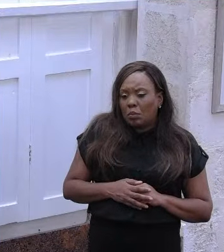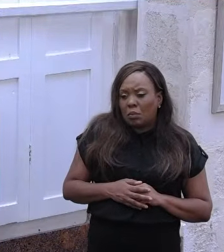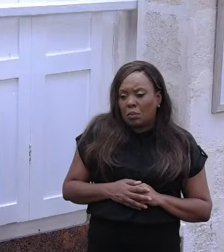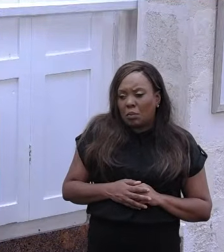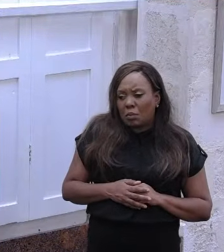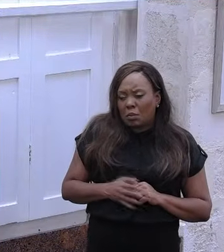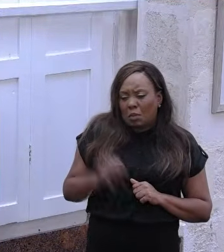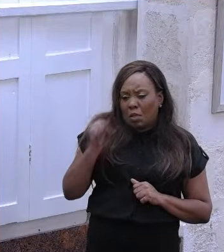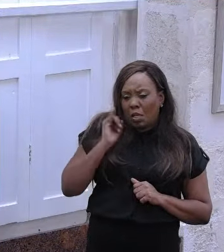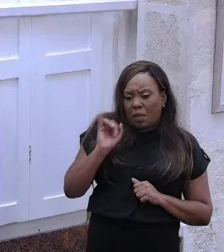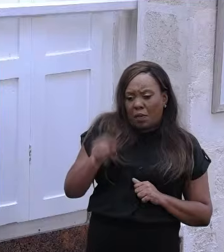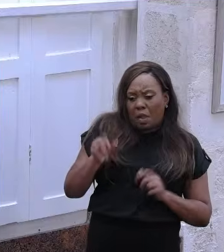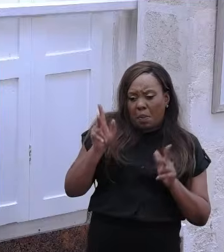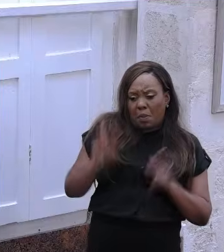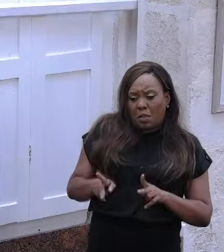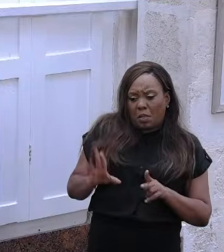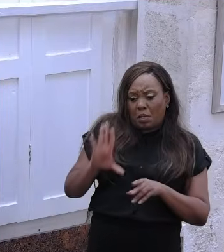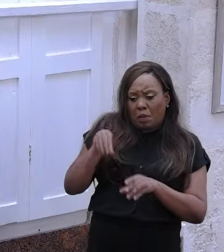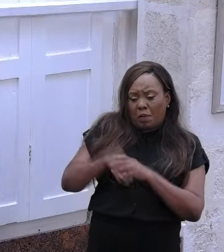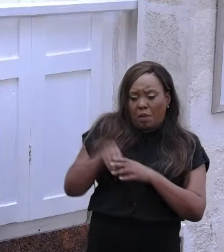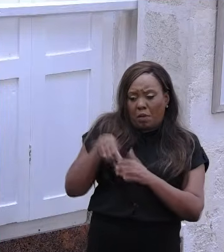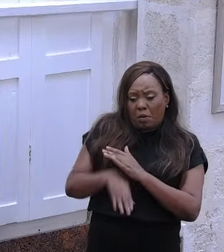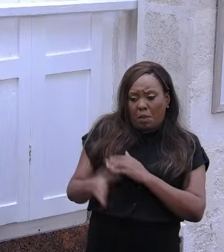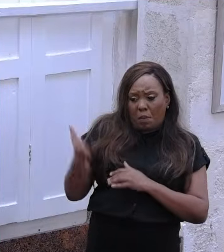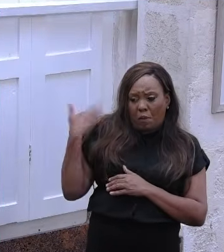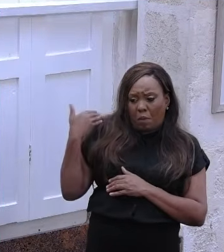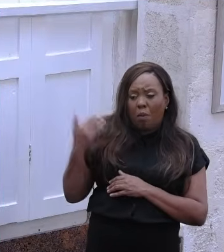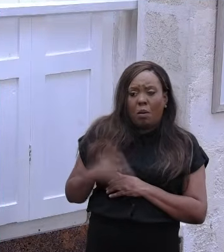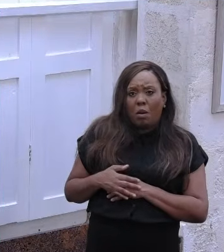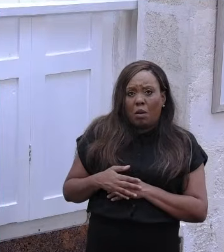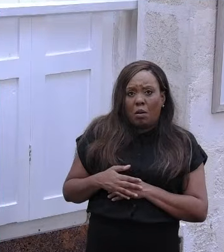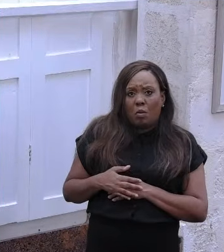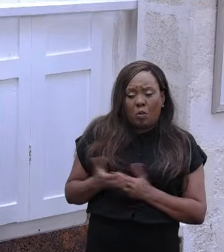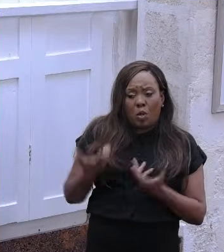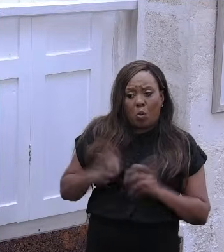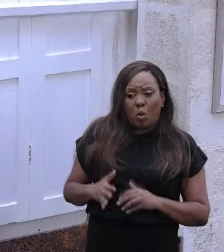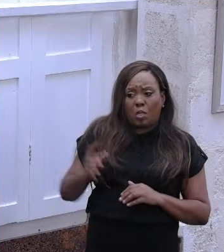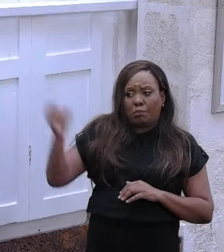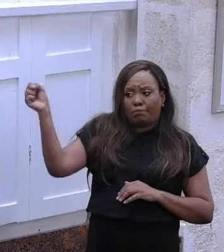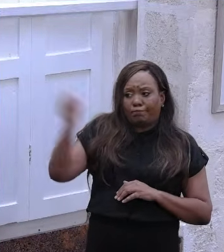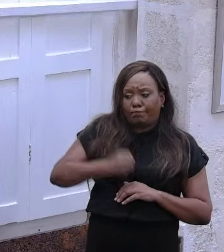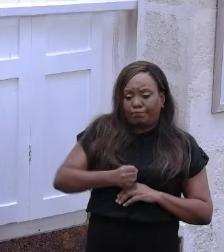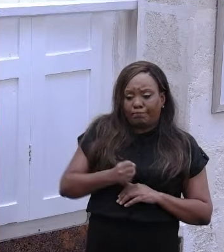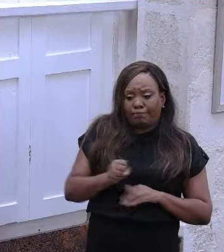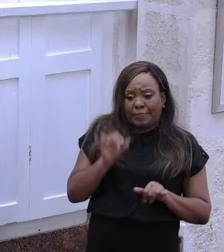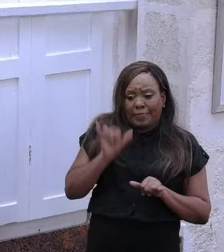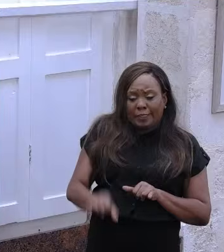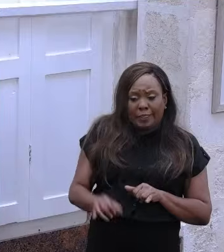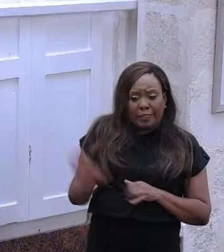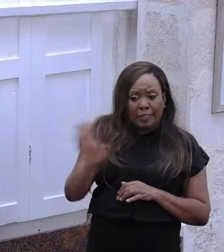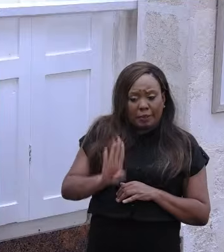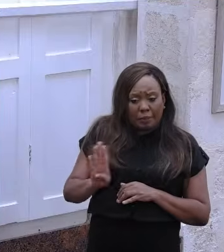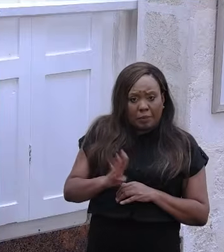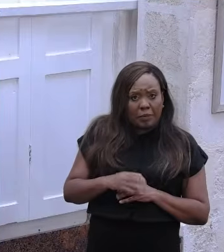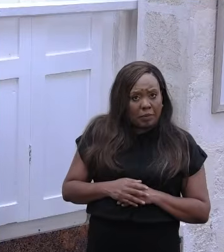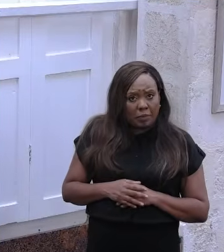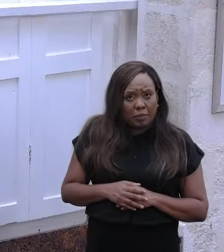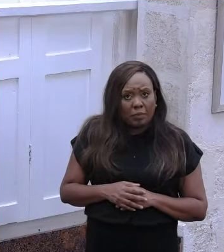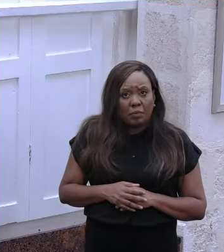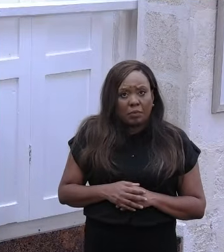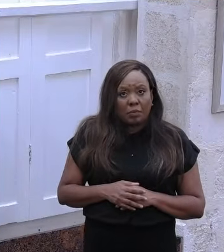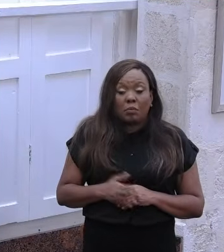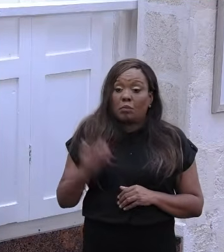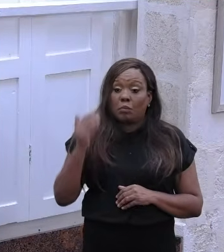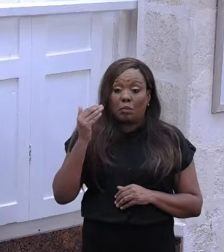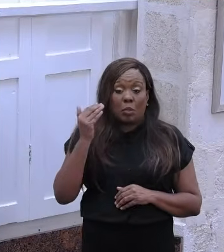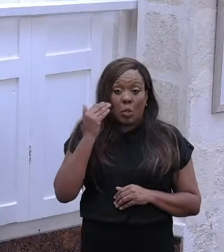element. And these are things that persons must be concerned. As Senior Minister said, of course, no system is perfect, and